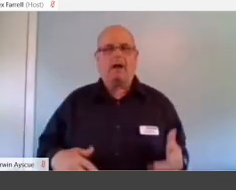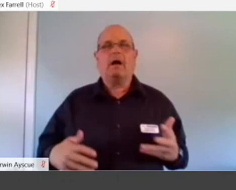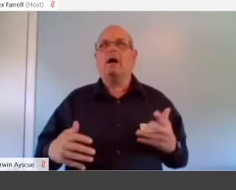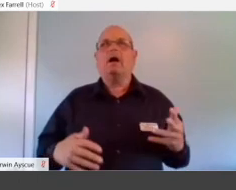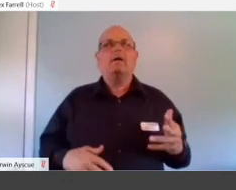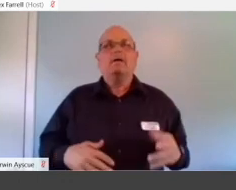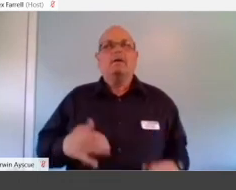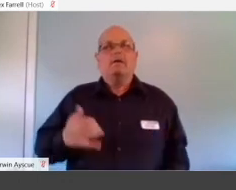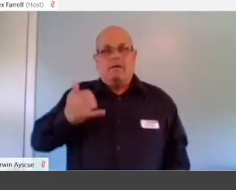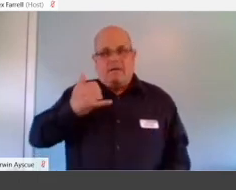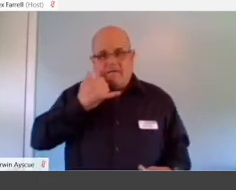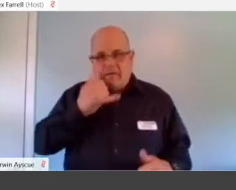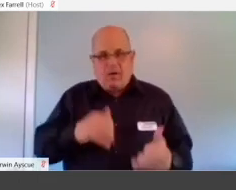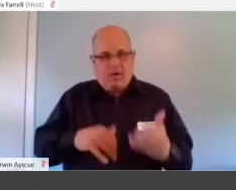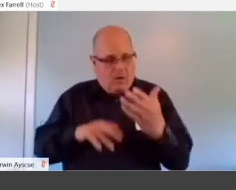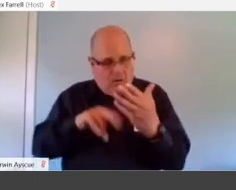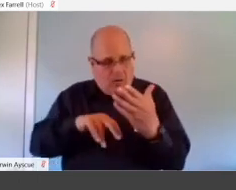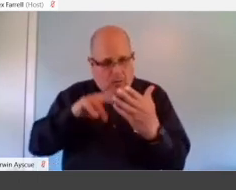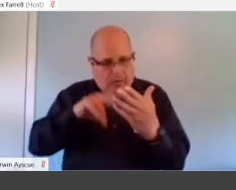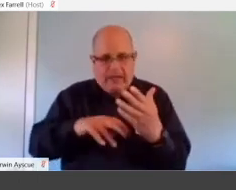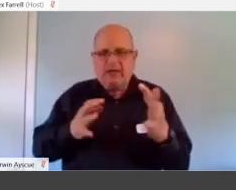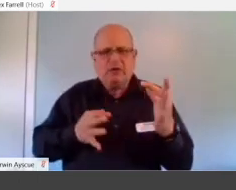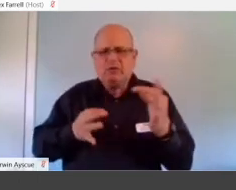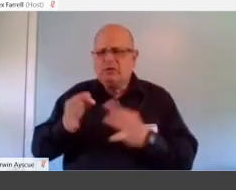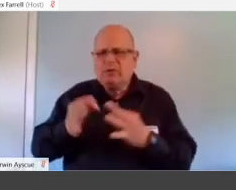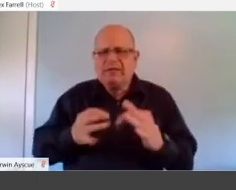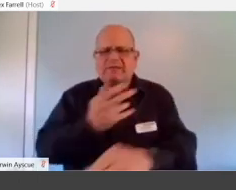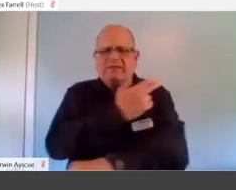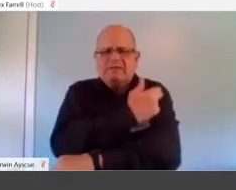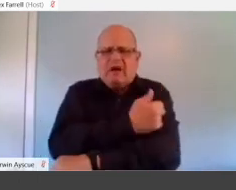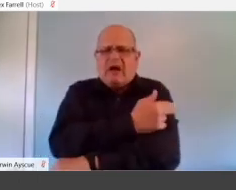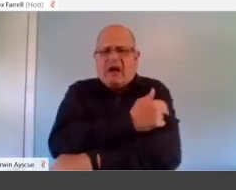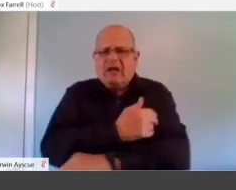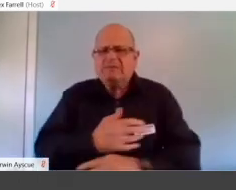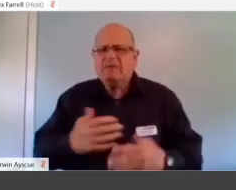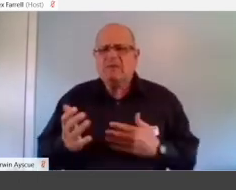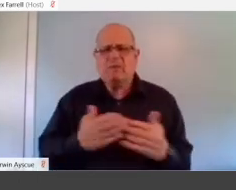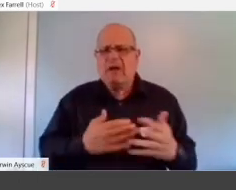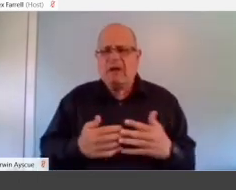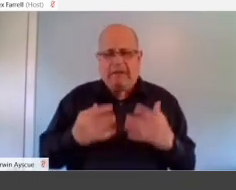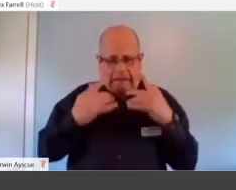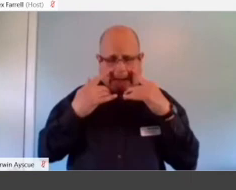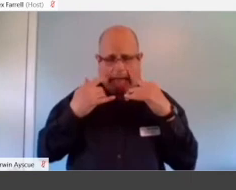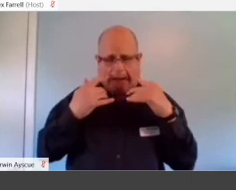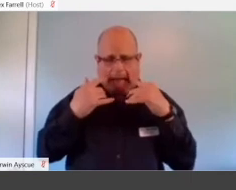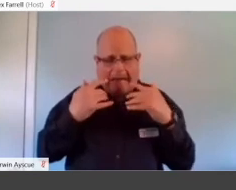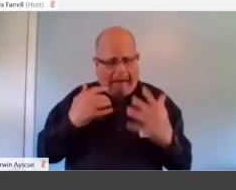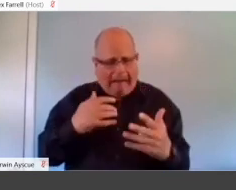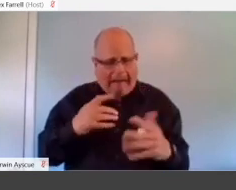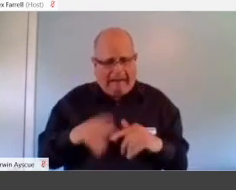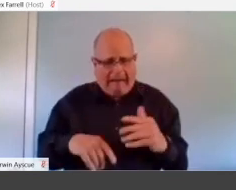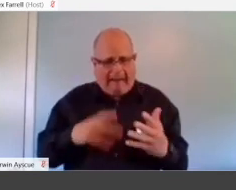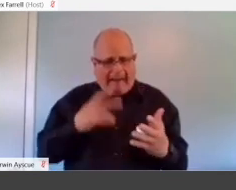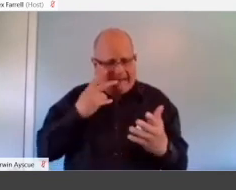for instructions or directions to a hospital or what have you, with tears in their eyes. Like, how do you do that?